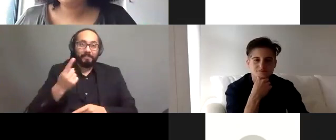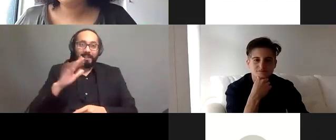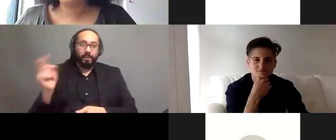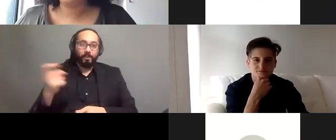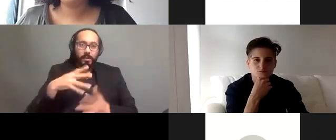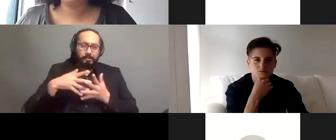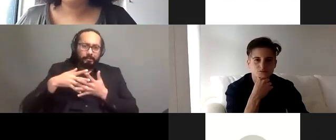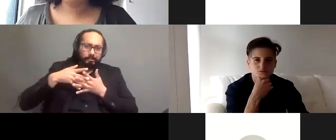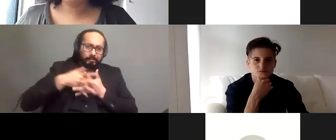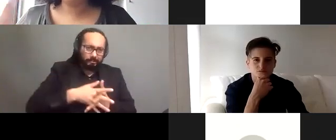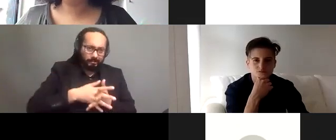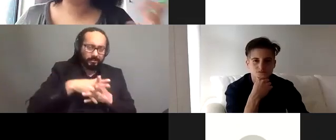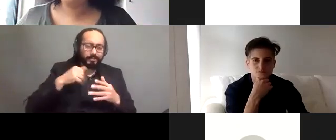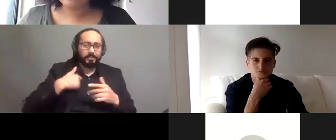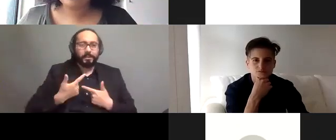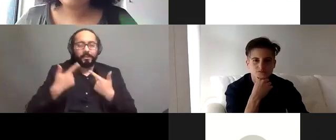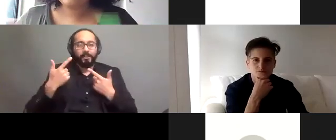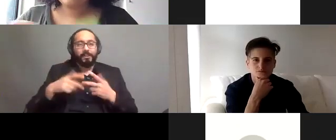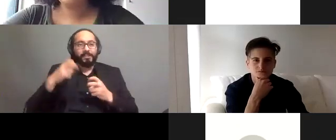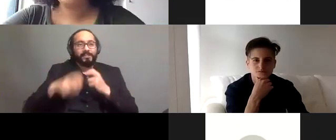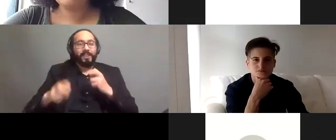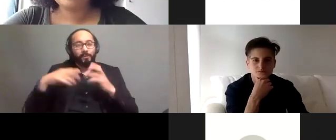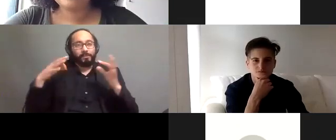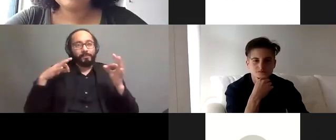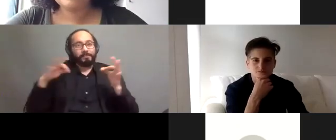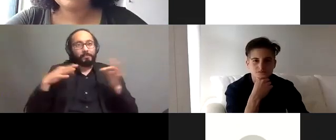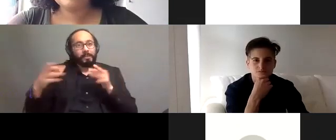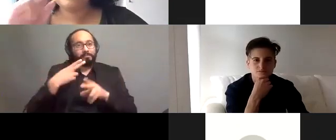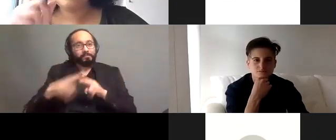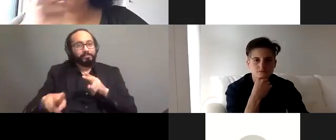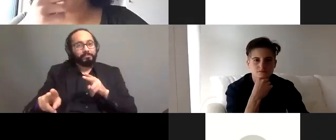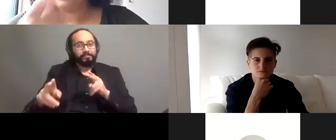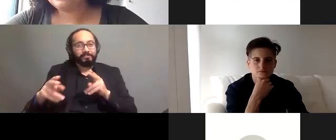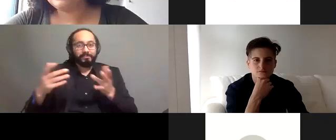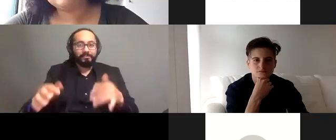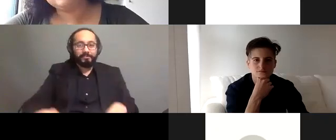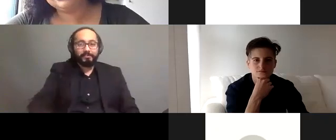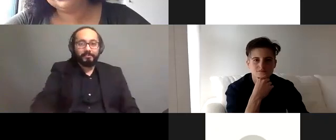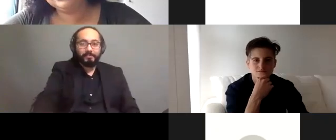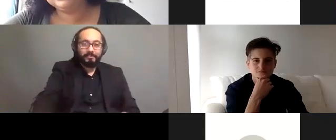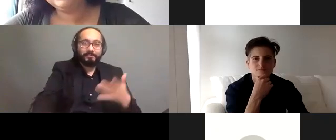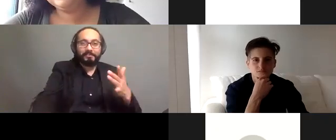existence, it's hard to kind of quantify it, but that.